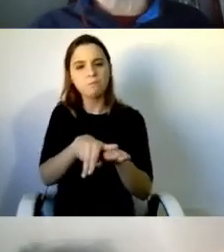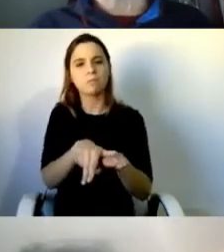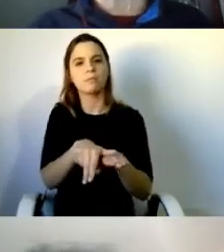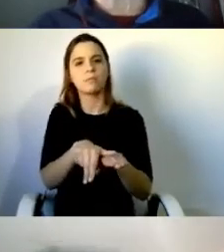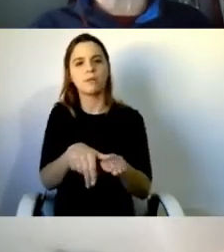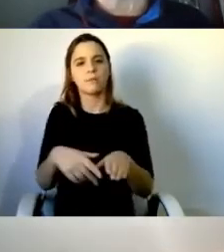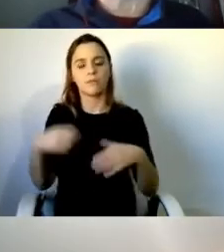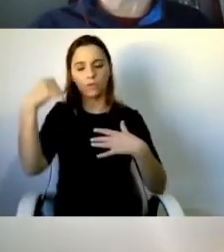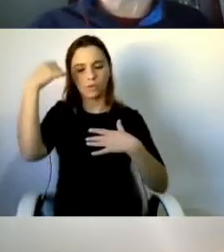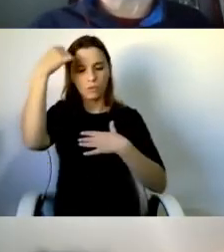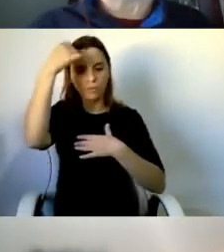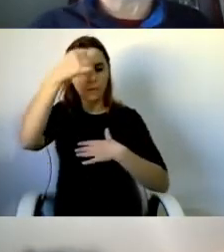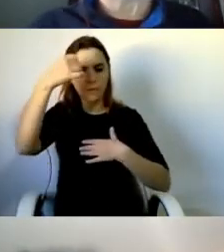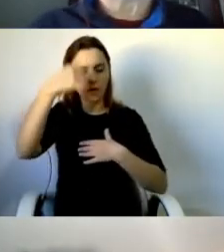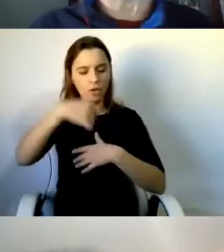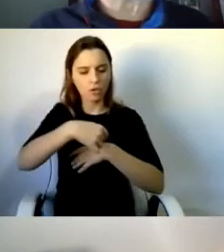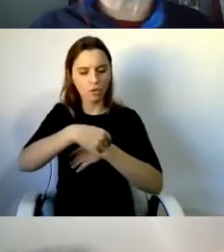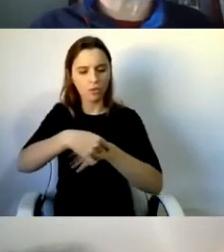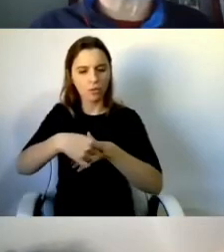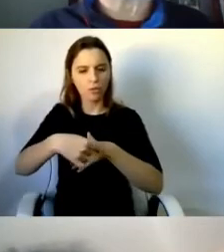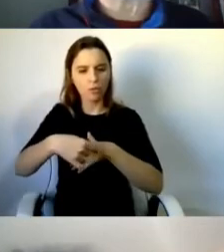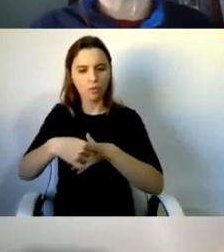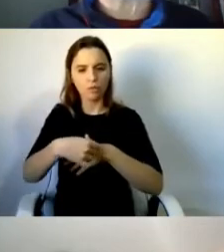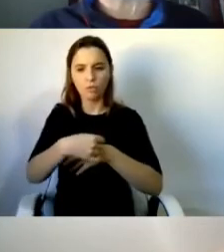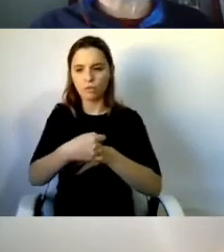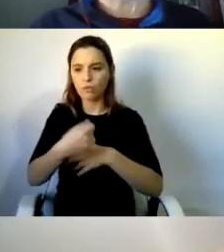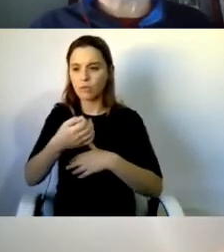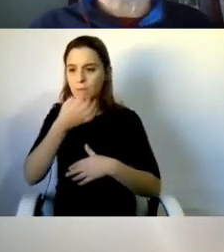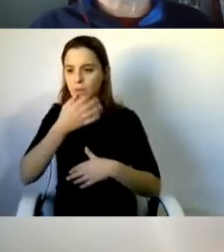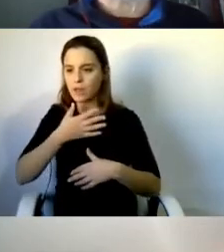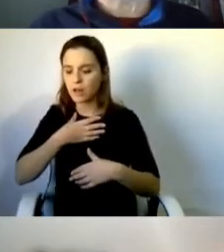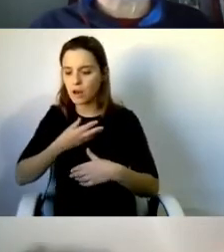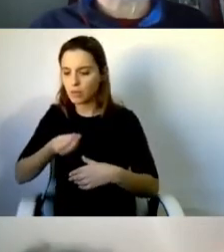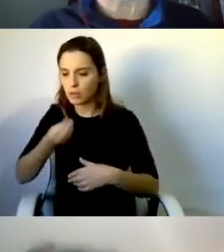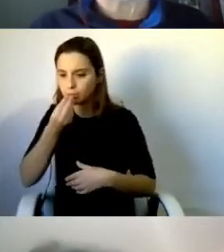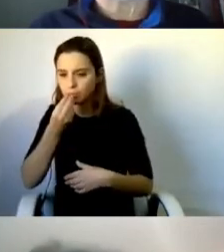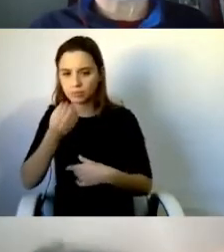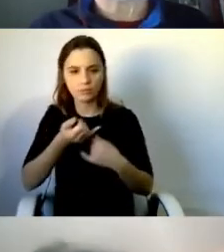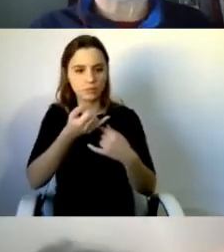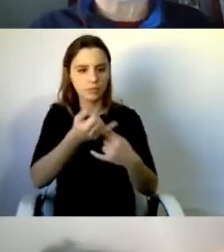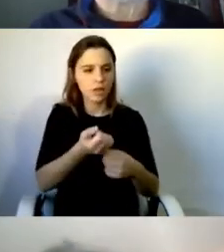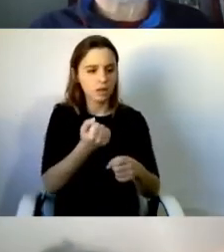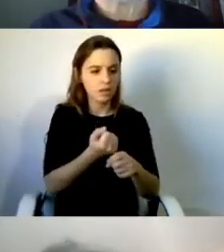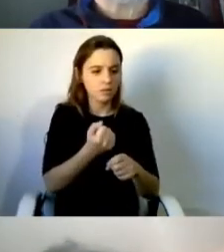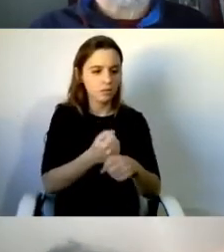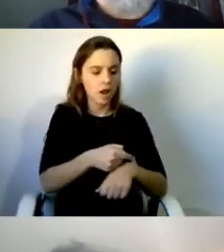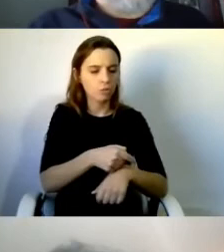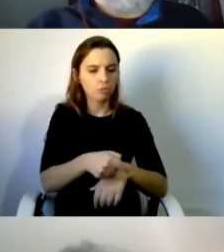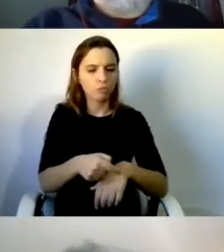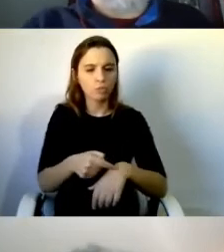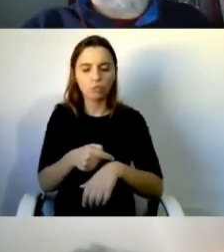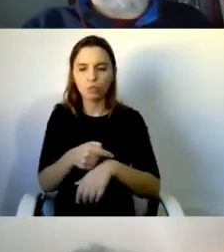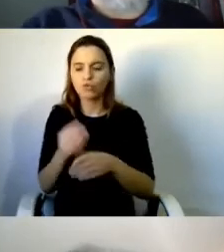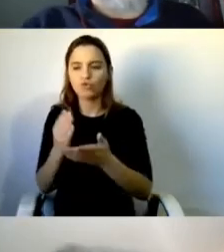breakfast, to go to work or to school or whatever you want to, and